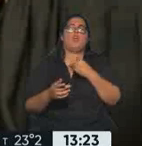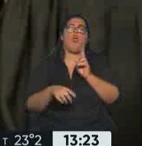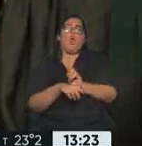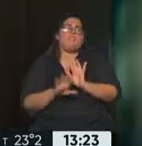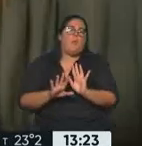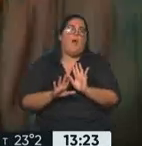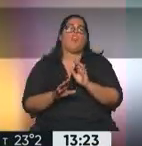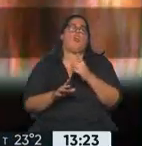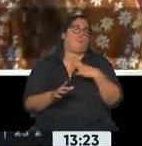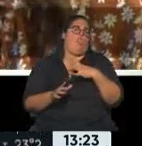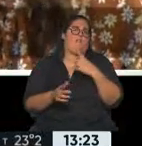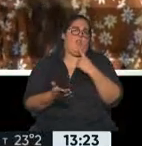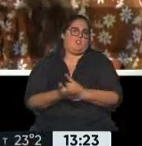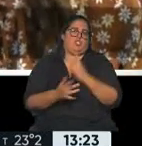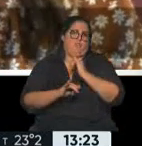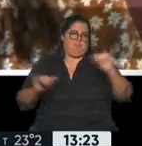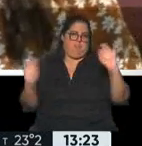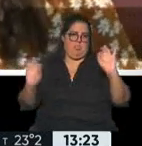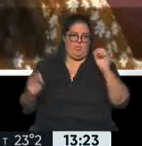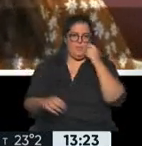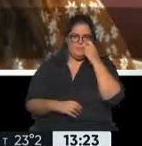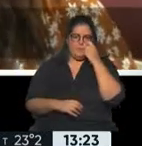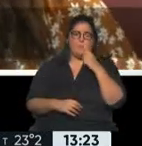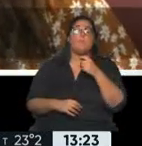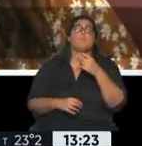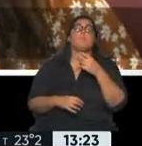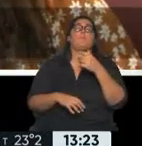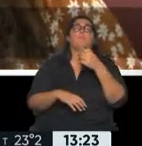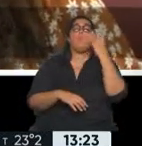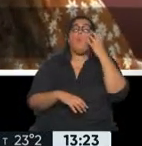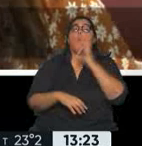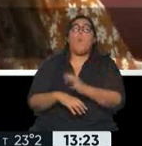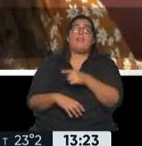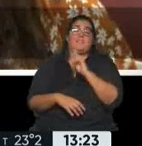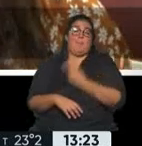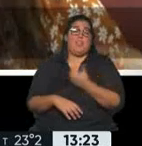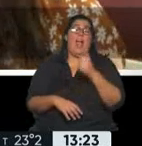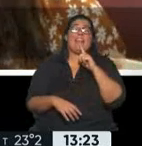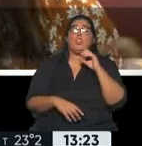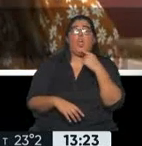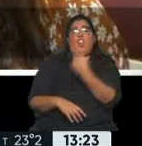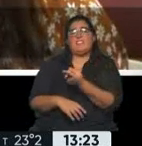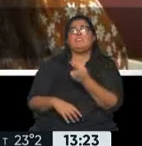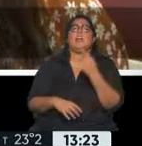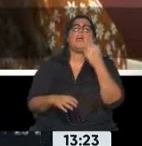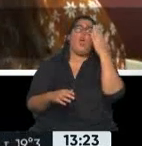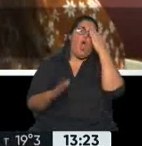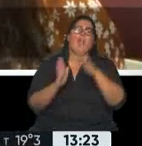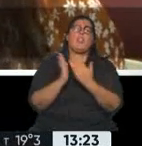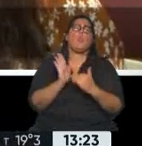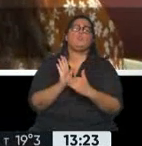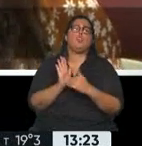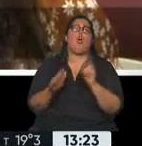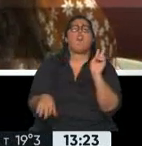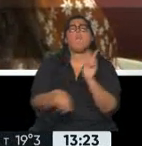pronunció. And Justice Alito's approach is to say the Constitution, in its substantive